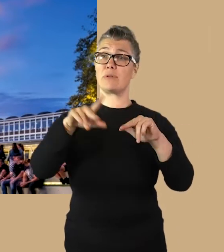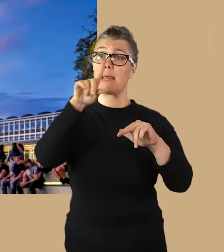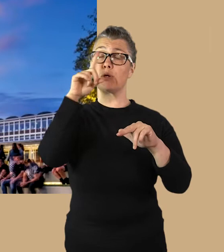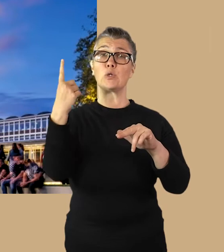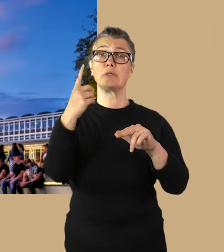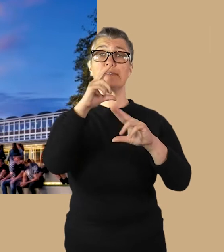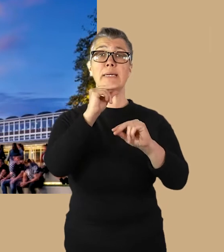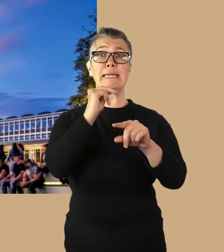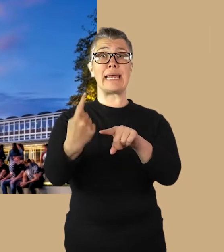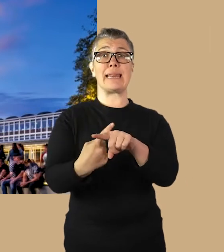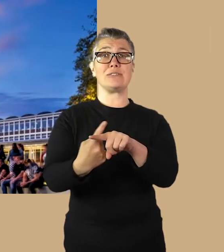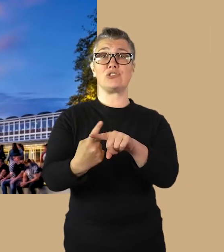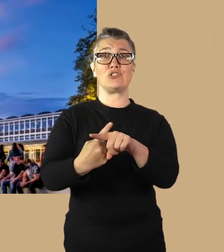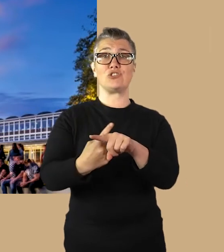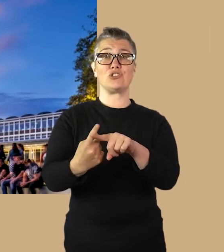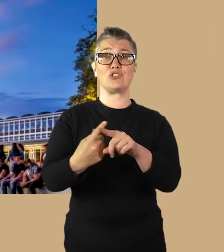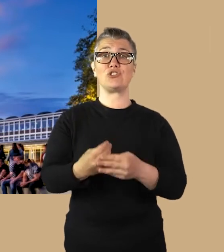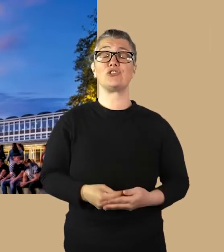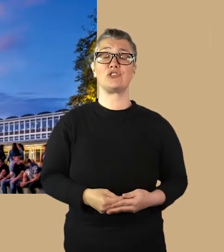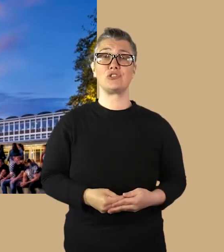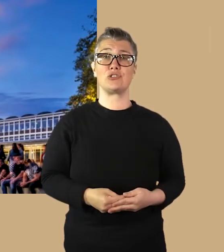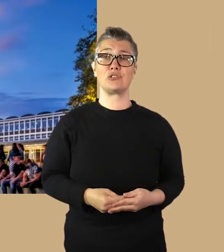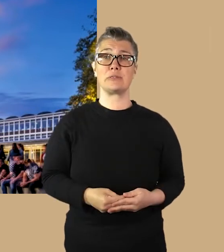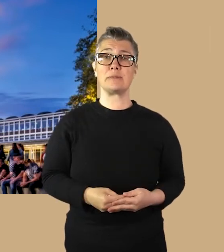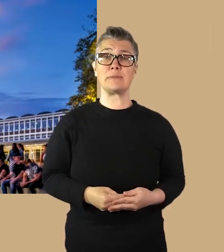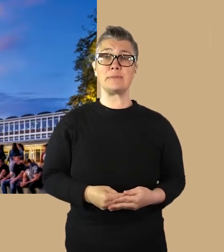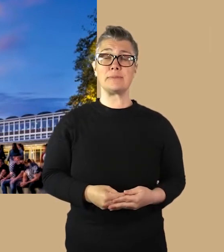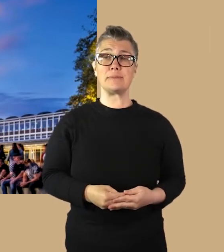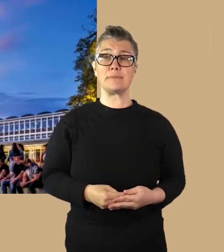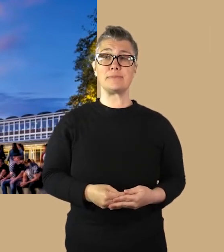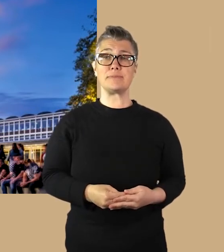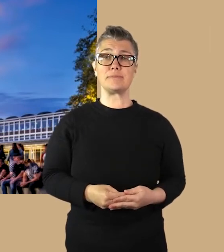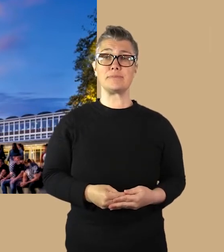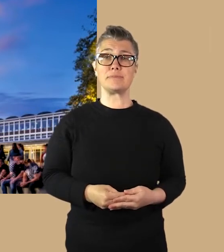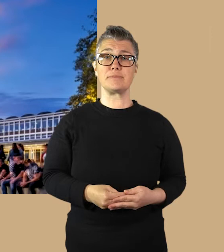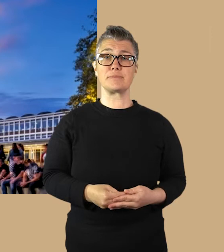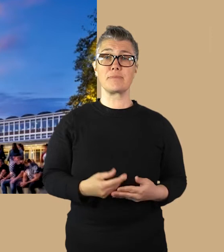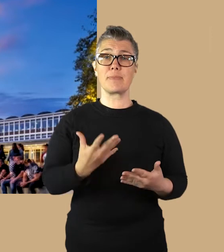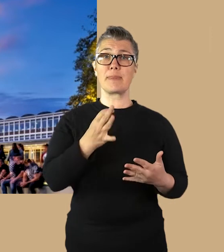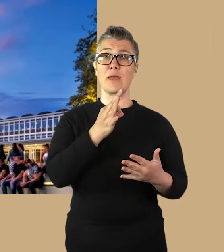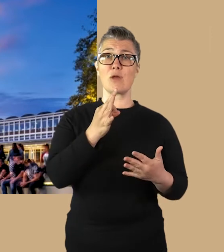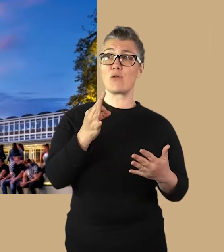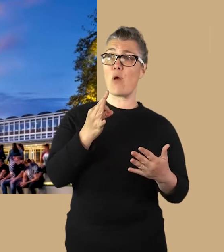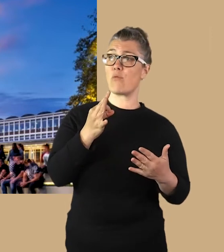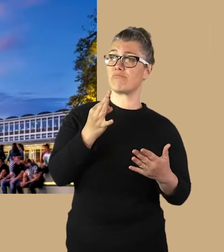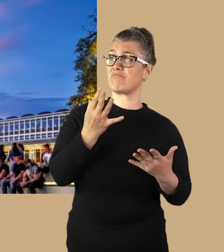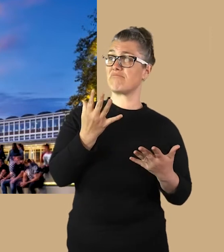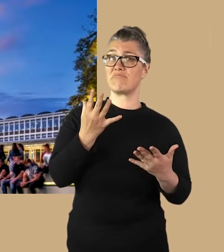unable to speak in English, and that there was no real